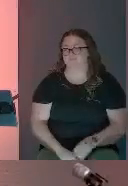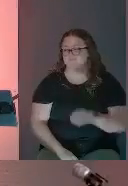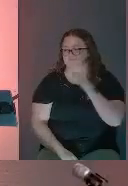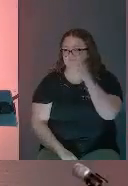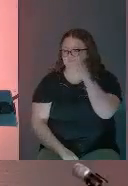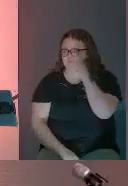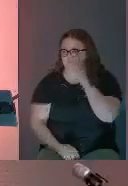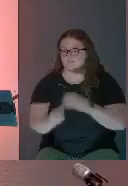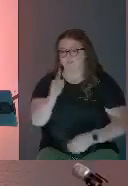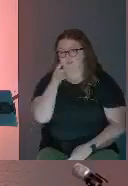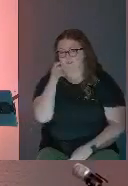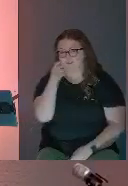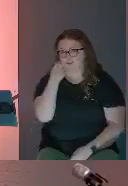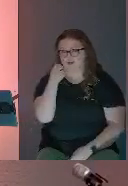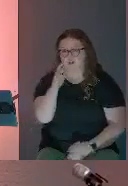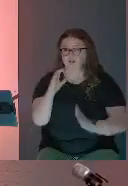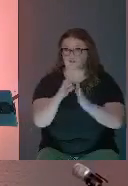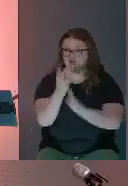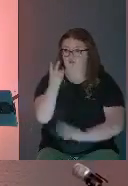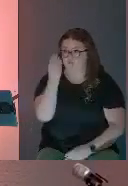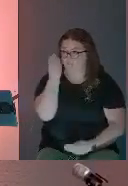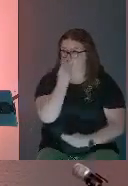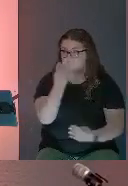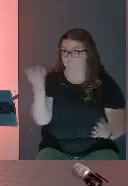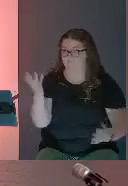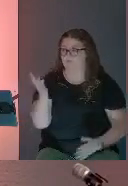1 Peter chapter 2, by the way,